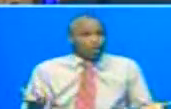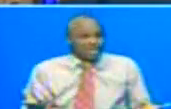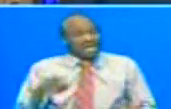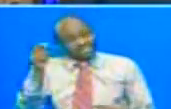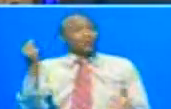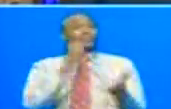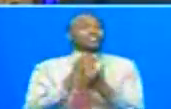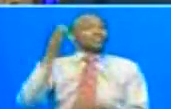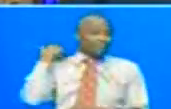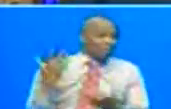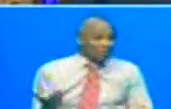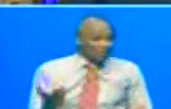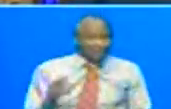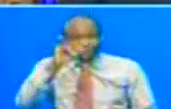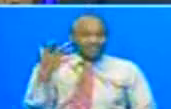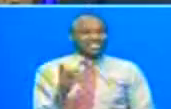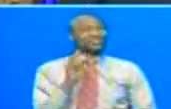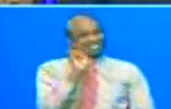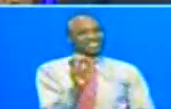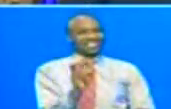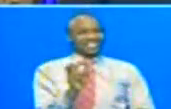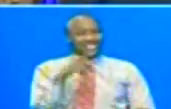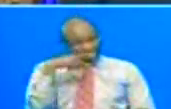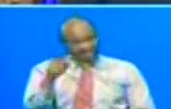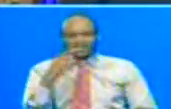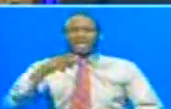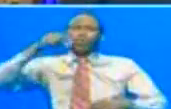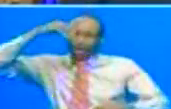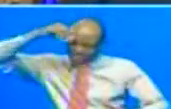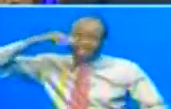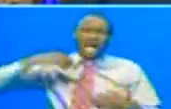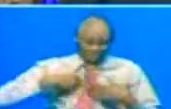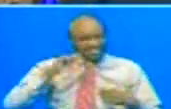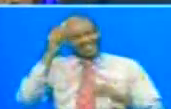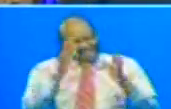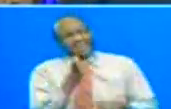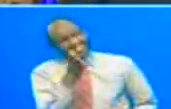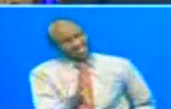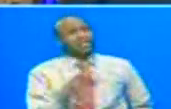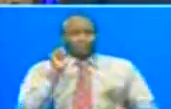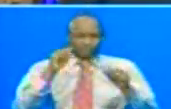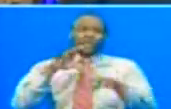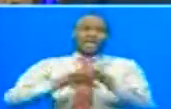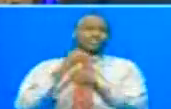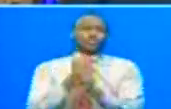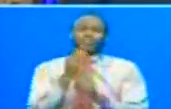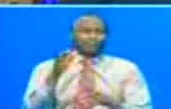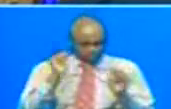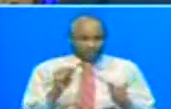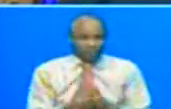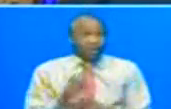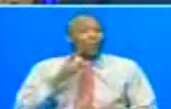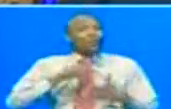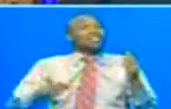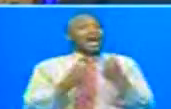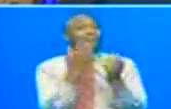been appointed by Jubilee? No. They say she's qualified, she's a Kenyan, she's entitled to appointment. What